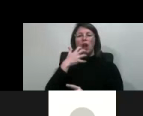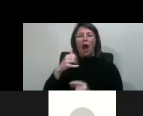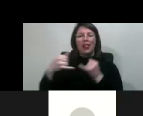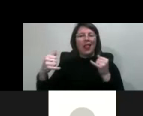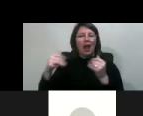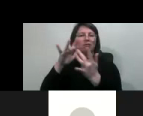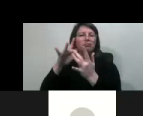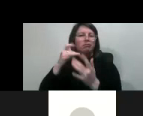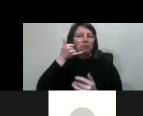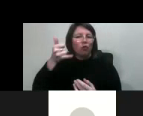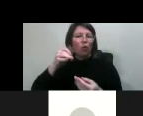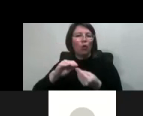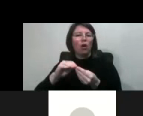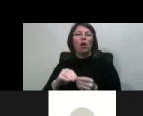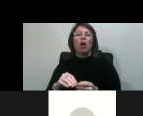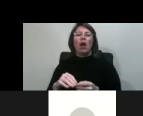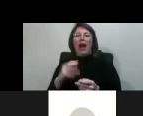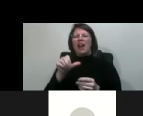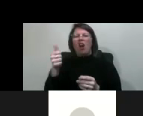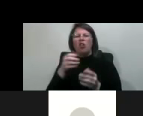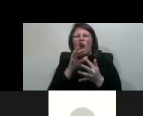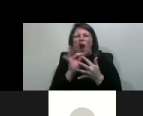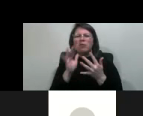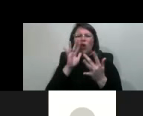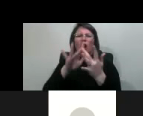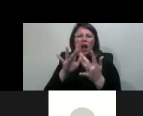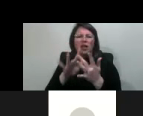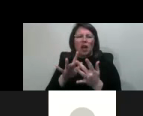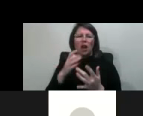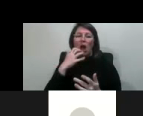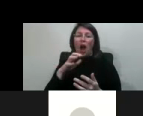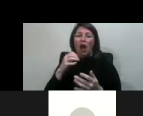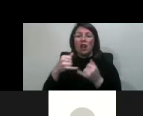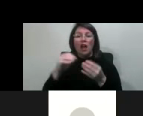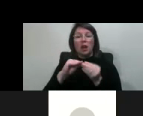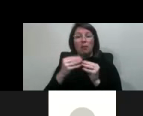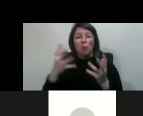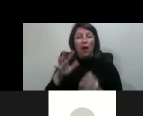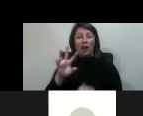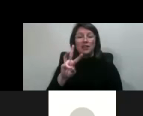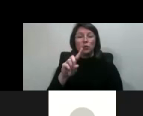you can reach out to them with questions about how you may be impacted. Their transportation hotline number is